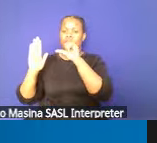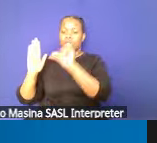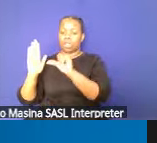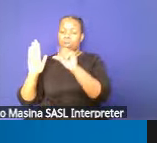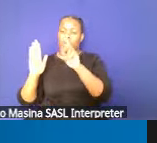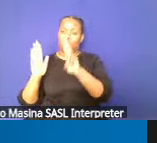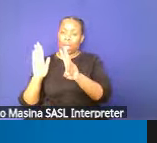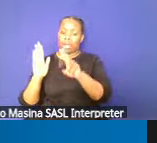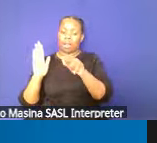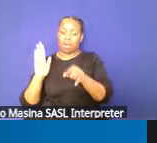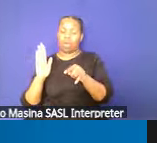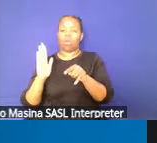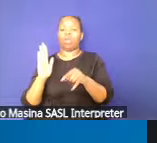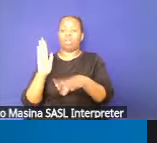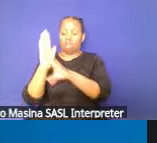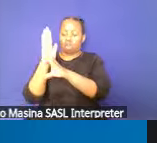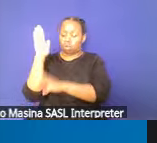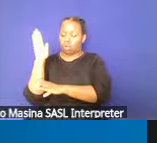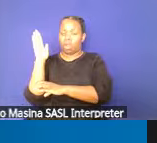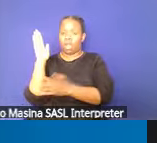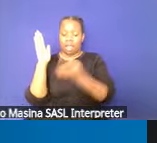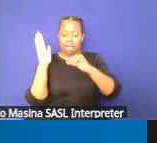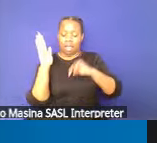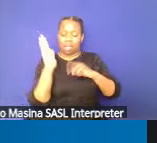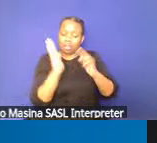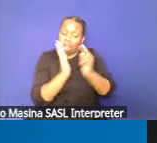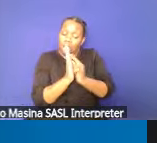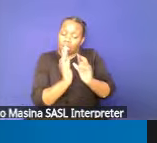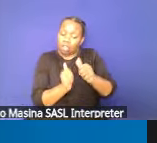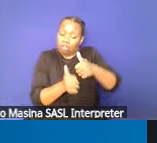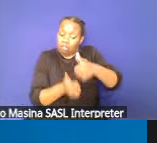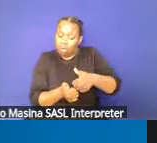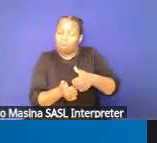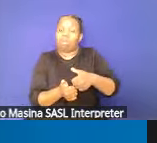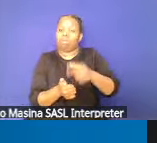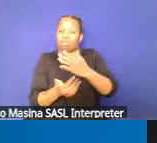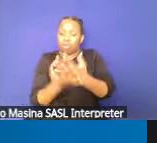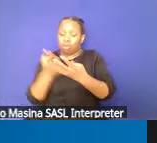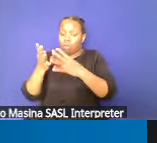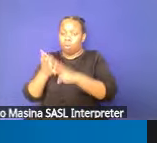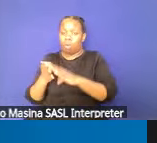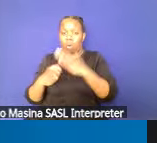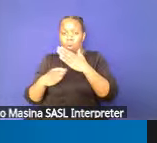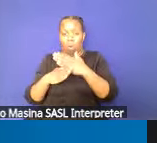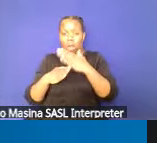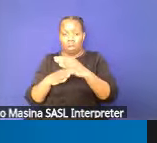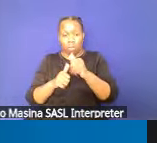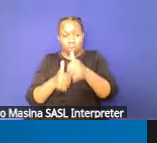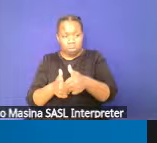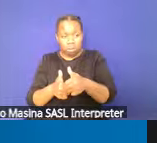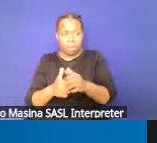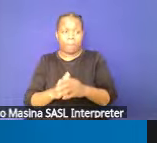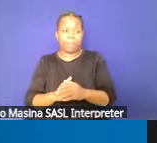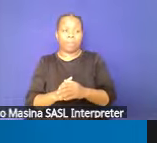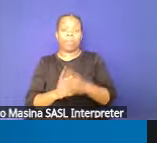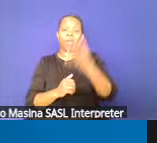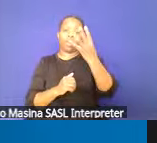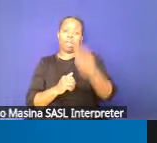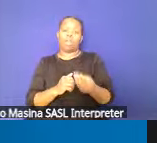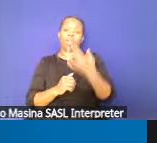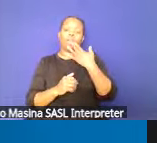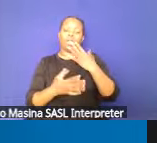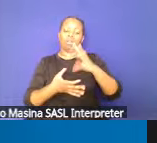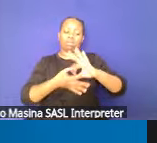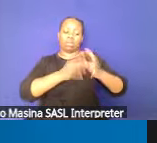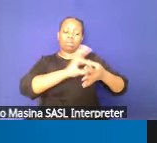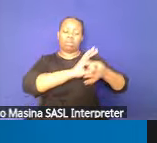we are required by legislation to follow the preferential procurement framework and regulations. We've got a supply chain management